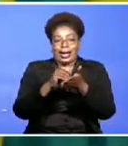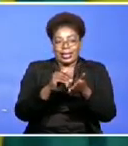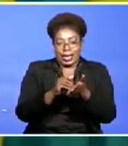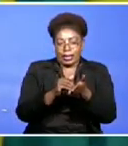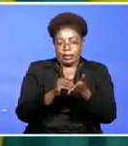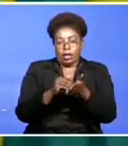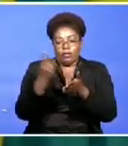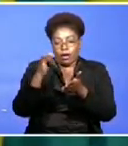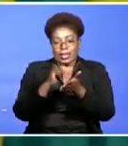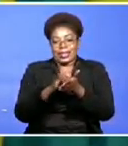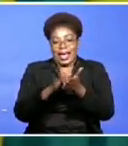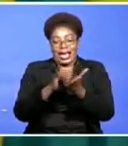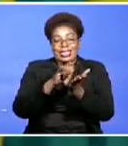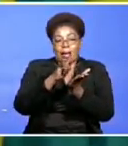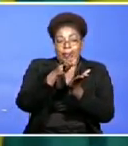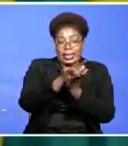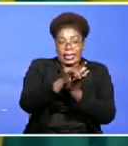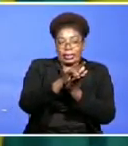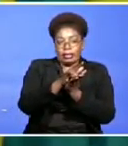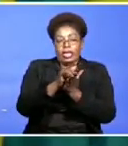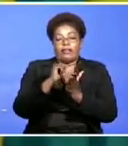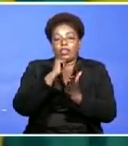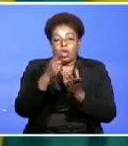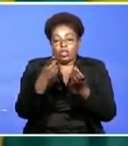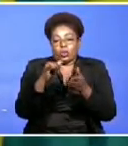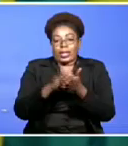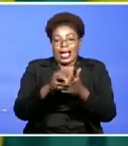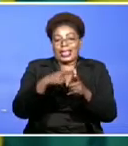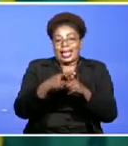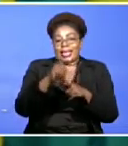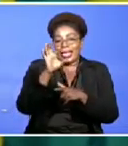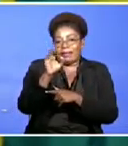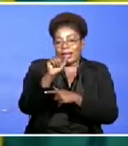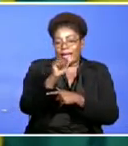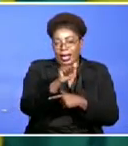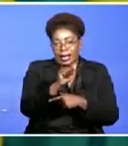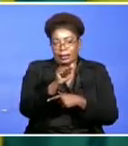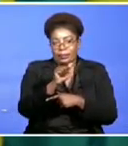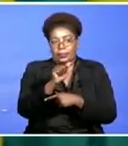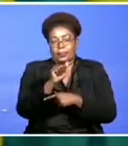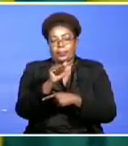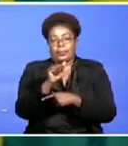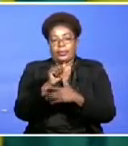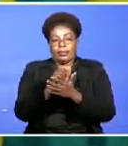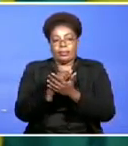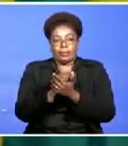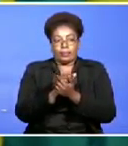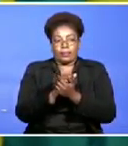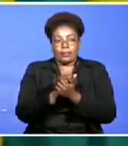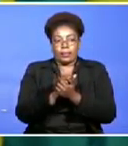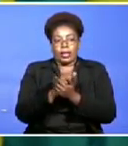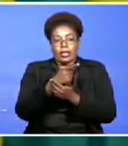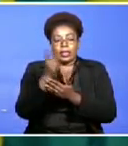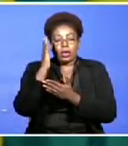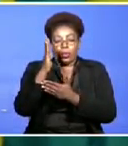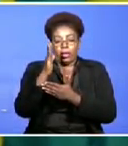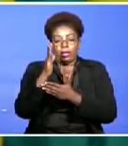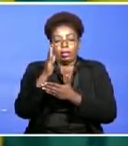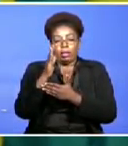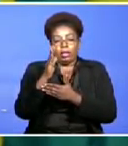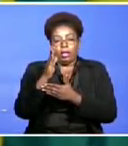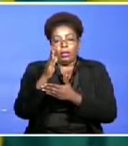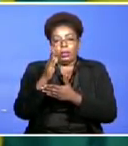aircraft. If you didn't do that, the FAA, Federal Aviation Administration, they will put a limitation on